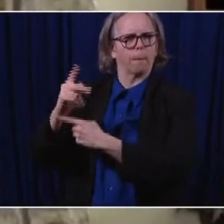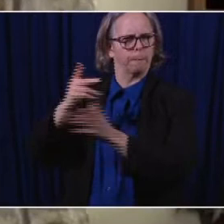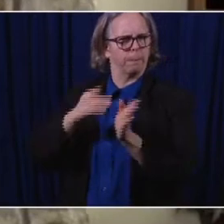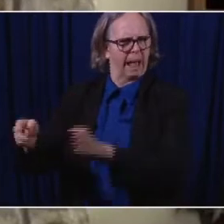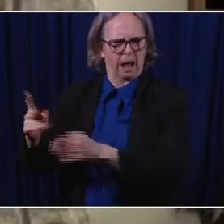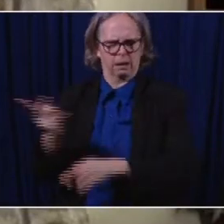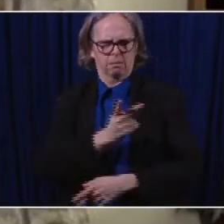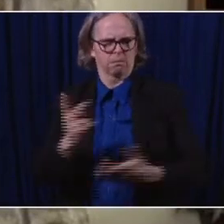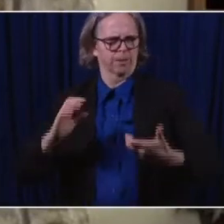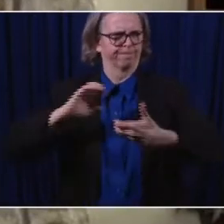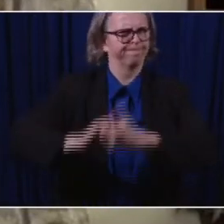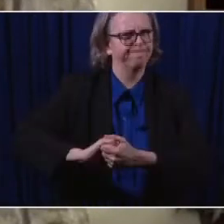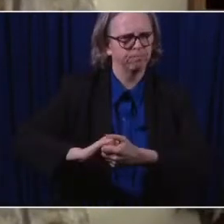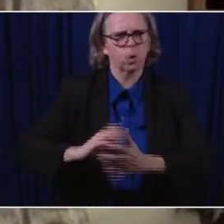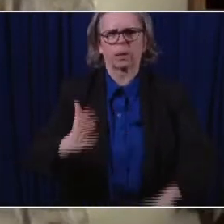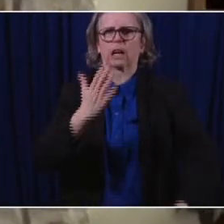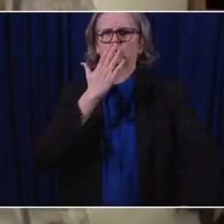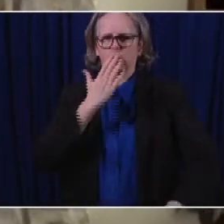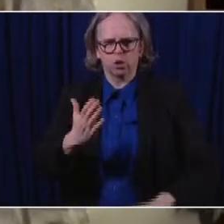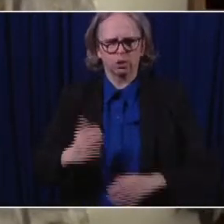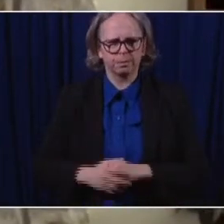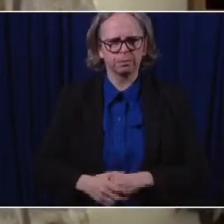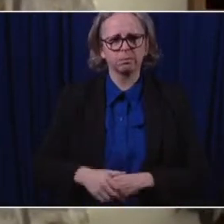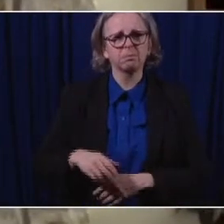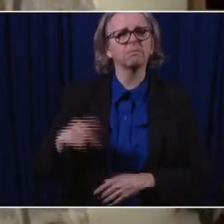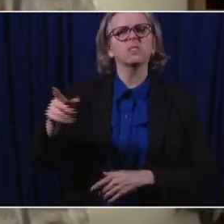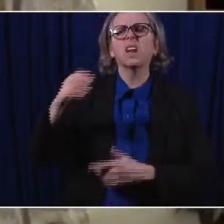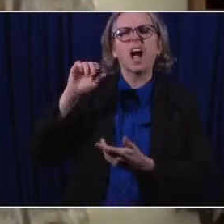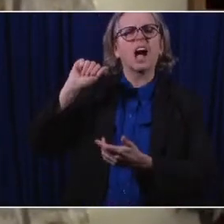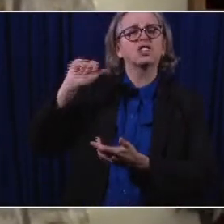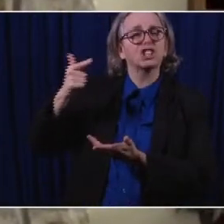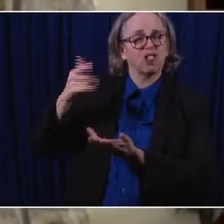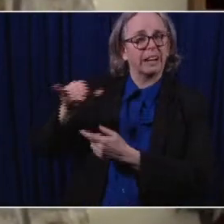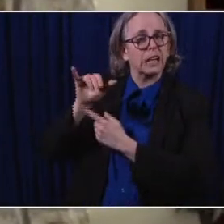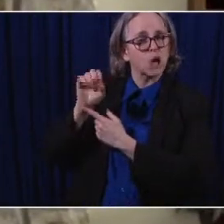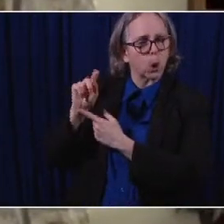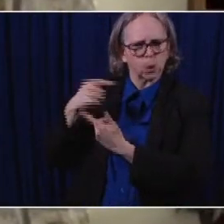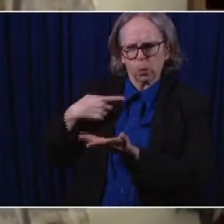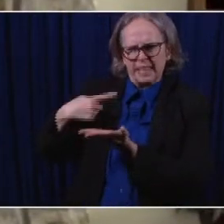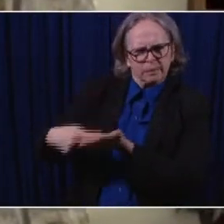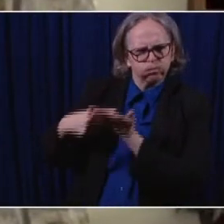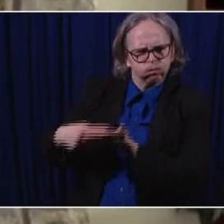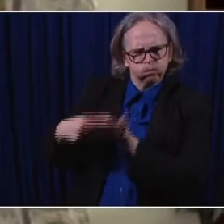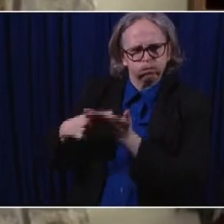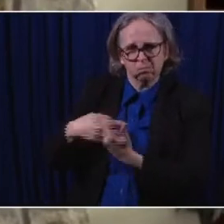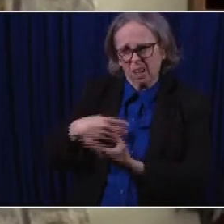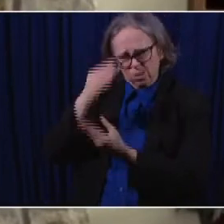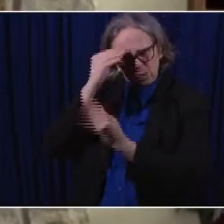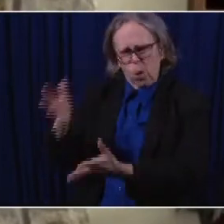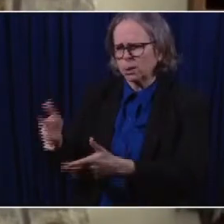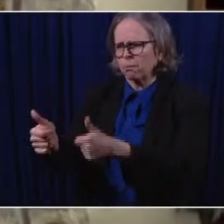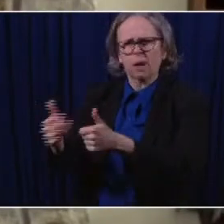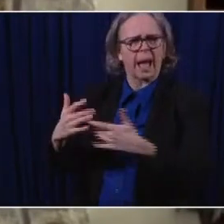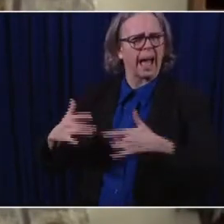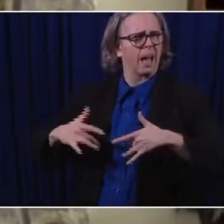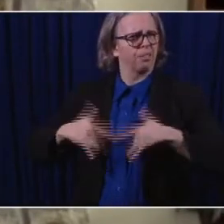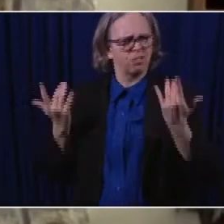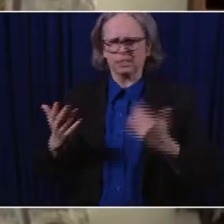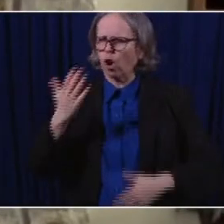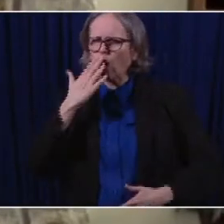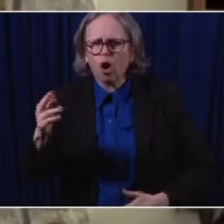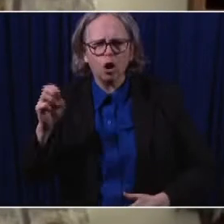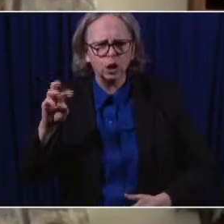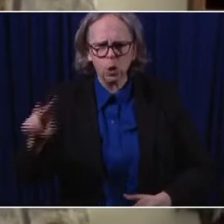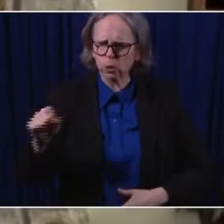to me yesterday. I told him I was very enthusiastic about this and very glad that he was doing it. So